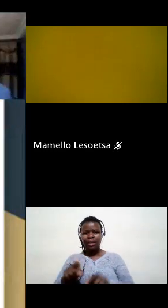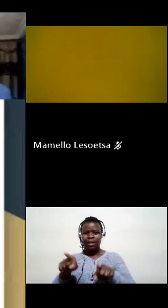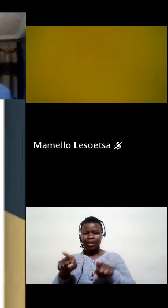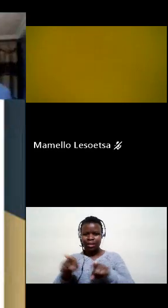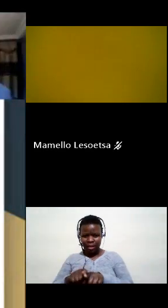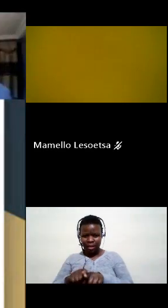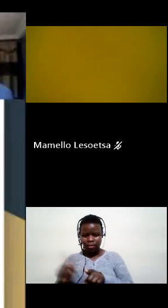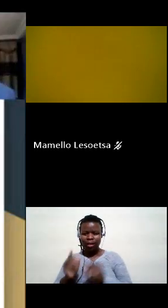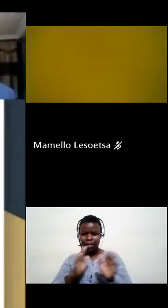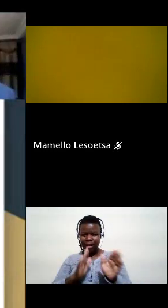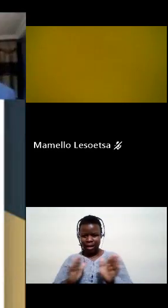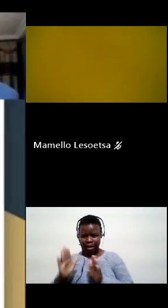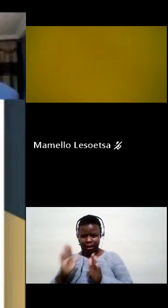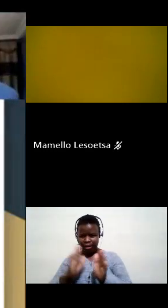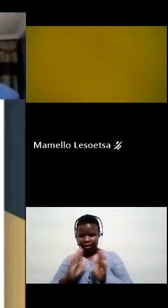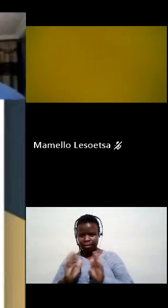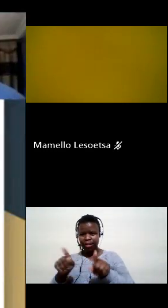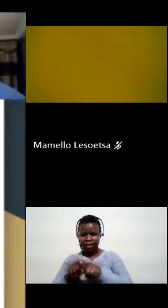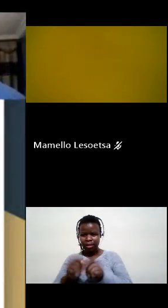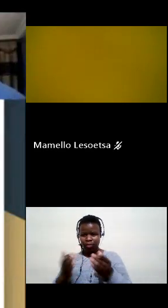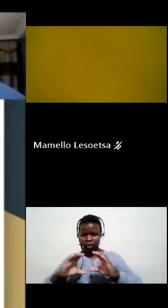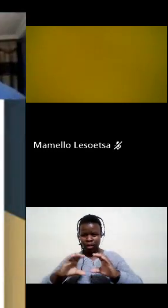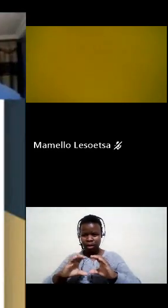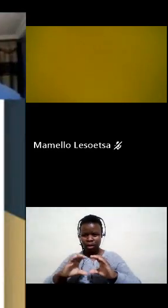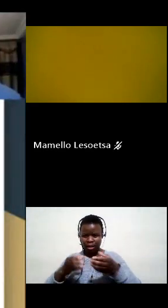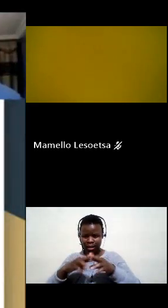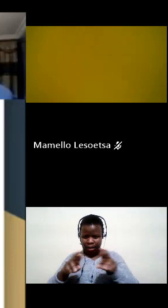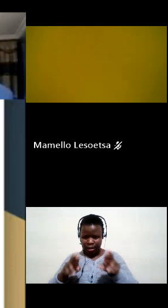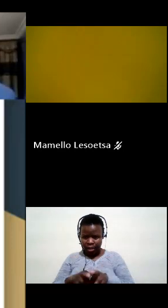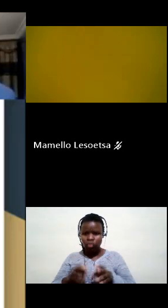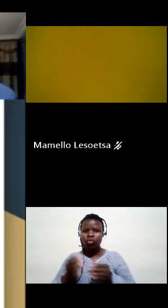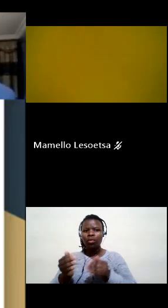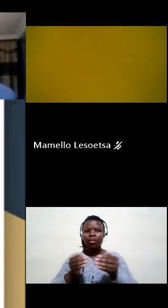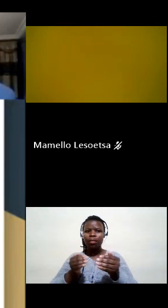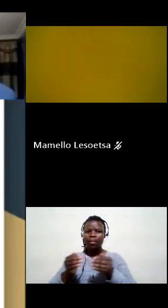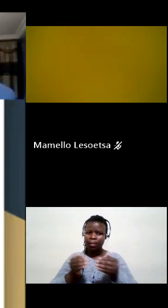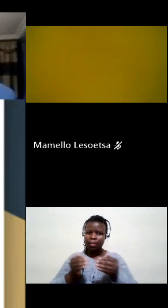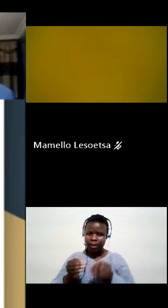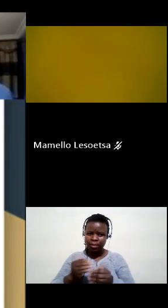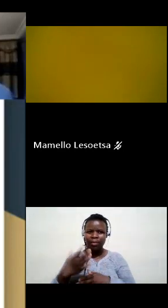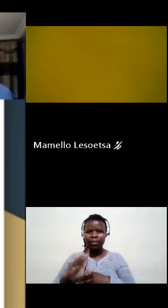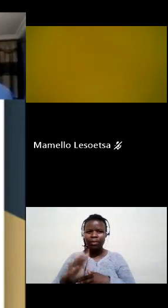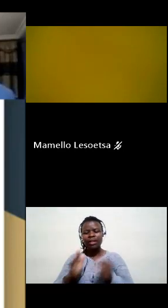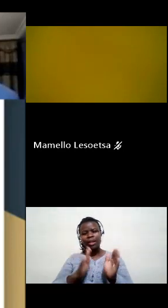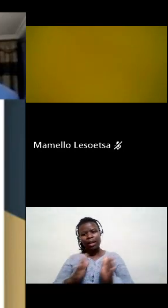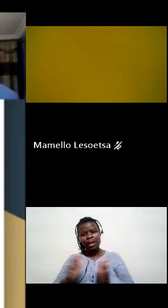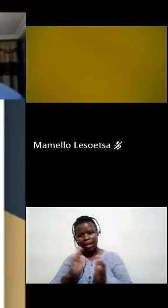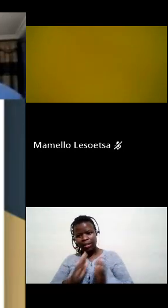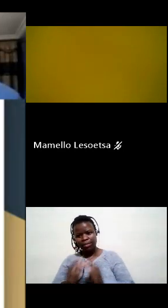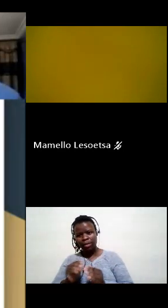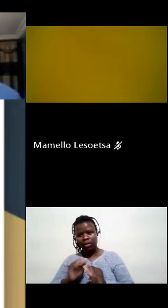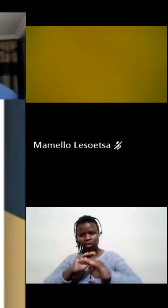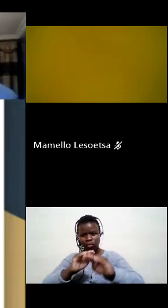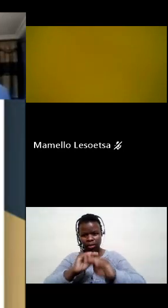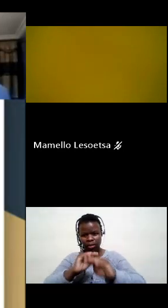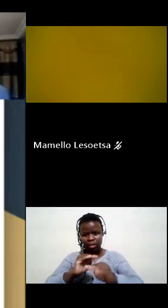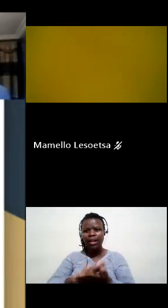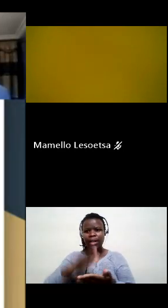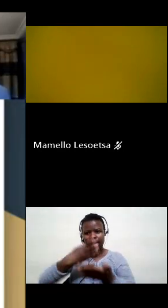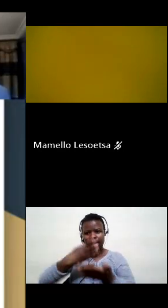the classroom. Classroom management, arrangement of teaching and learning materials, communication